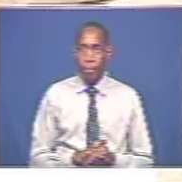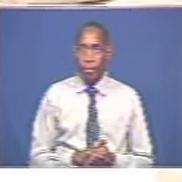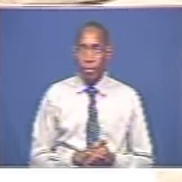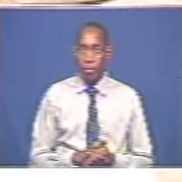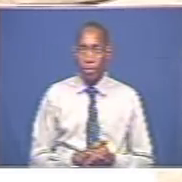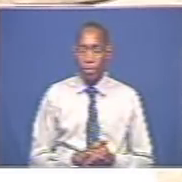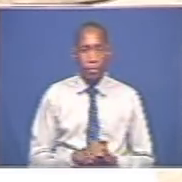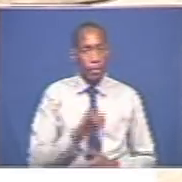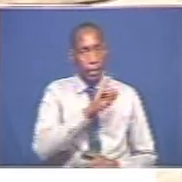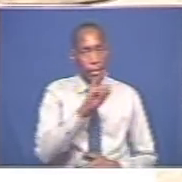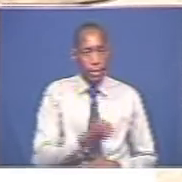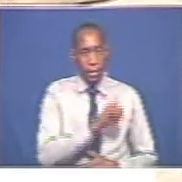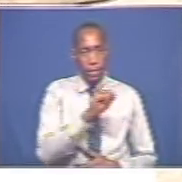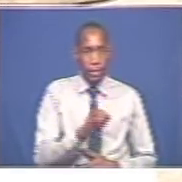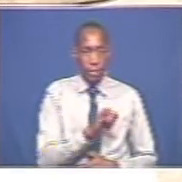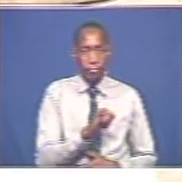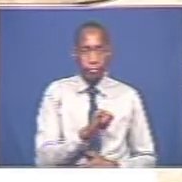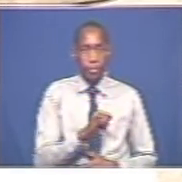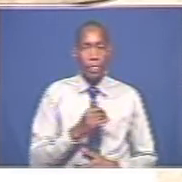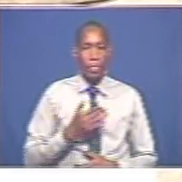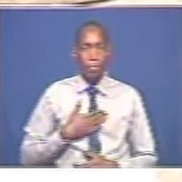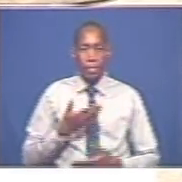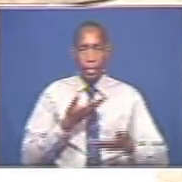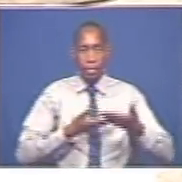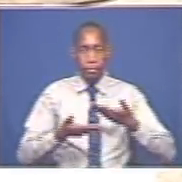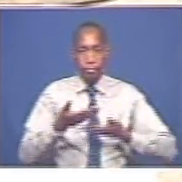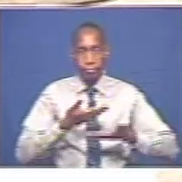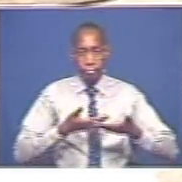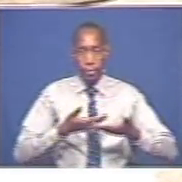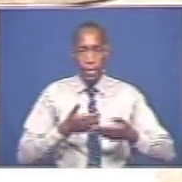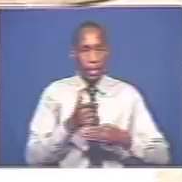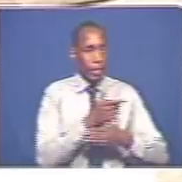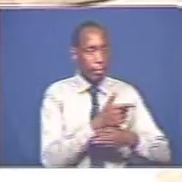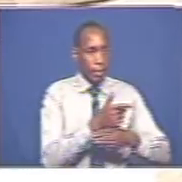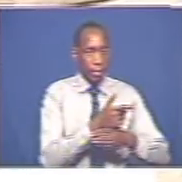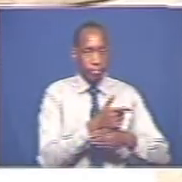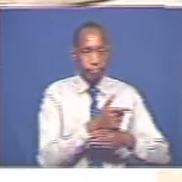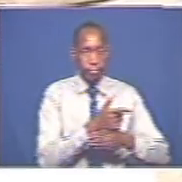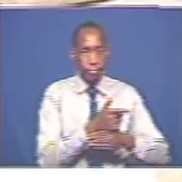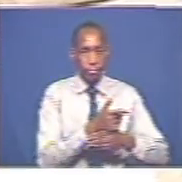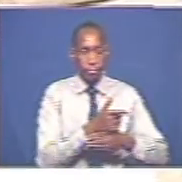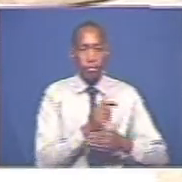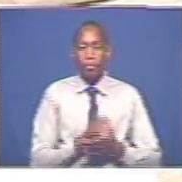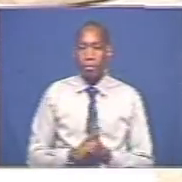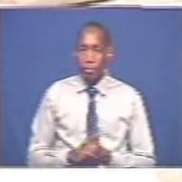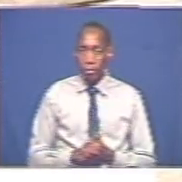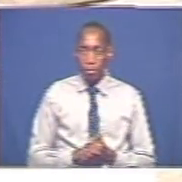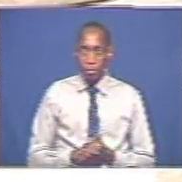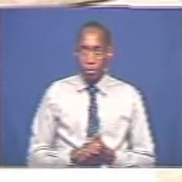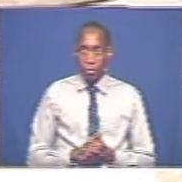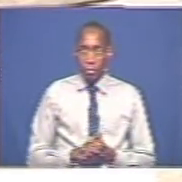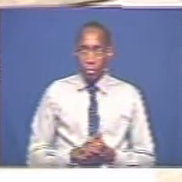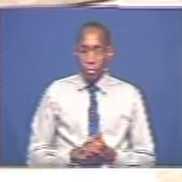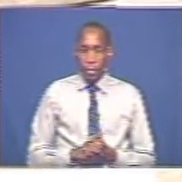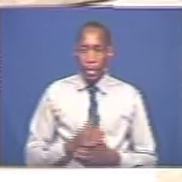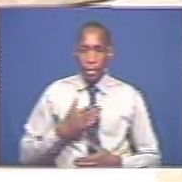Yeah, JJ, I wish I could speak to... You need a camera? Yeah. I think that one. Okay. Yes. I would like